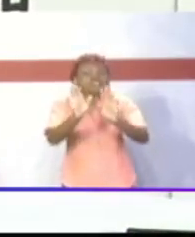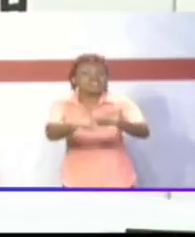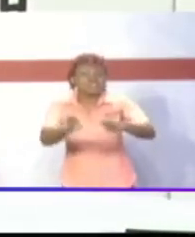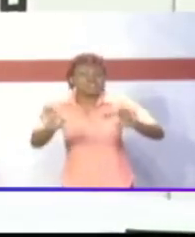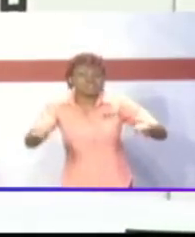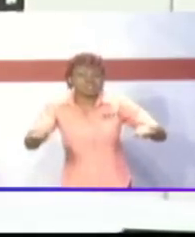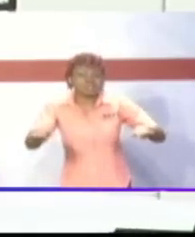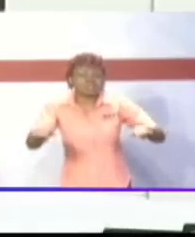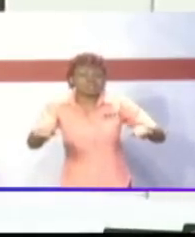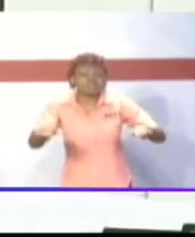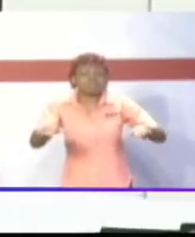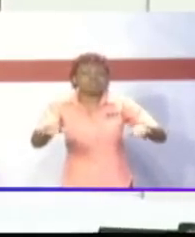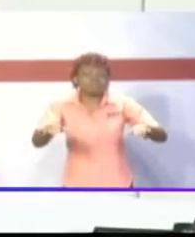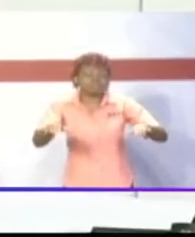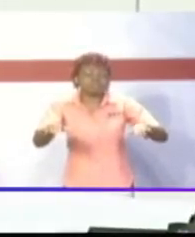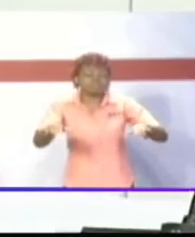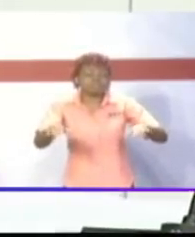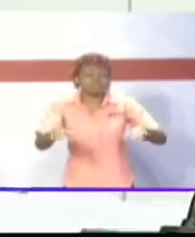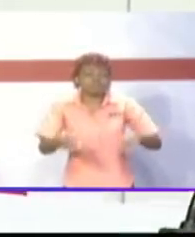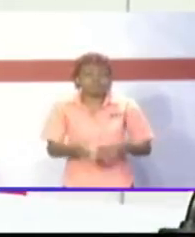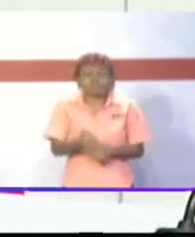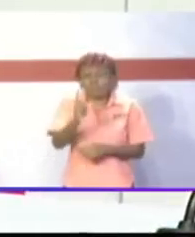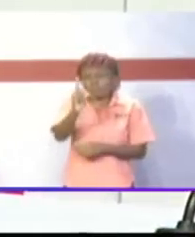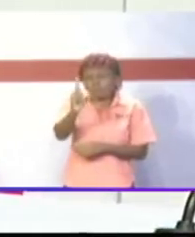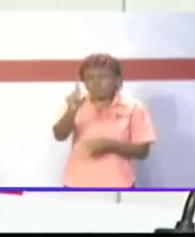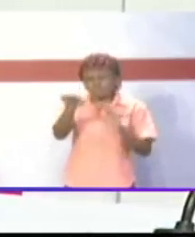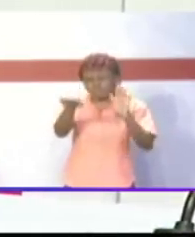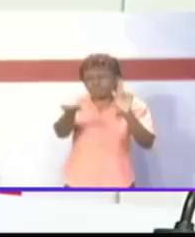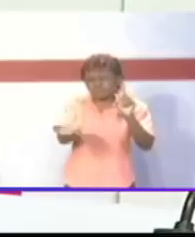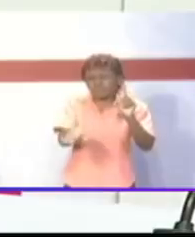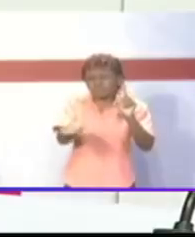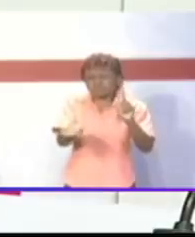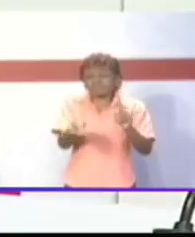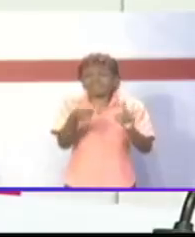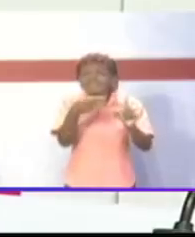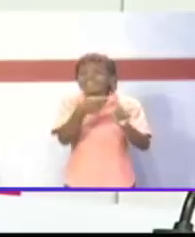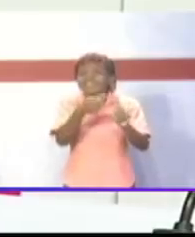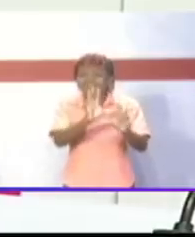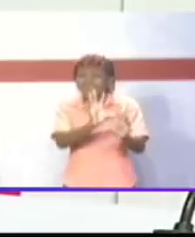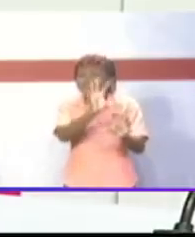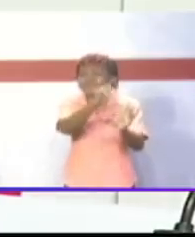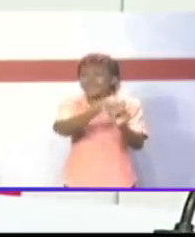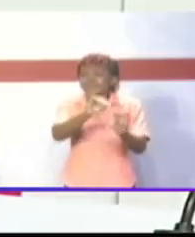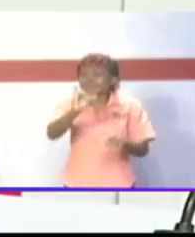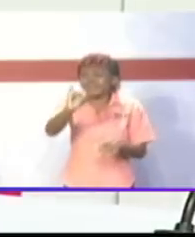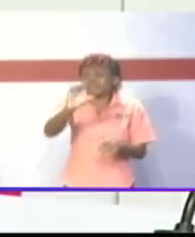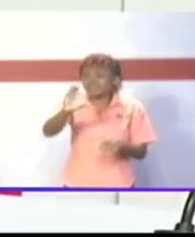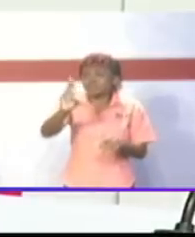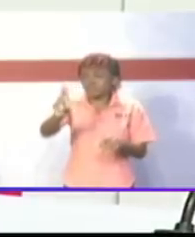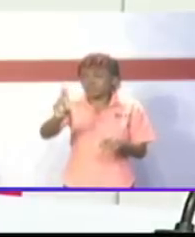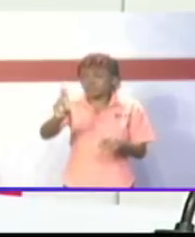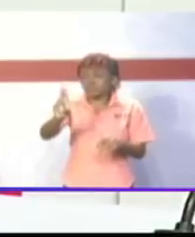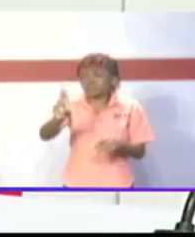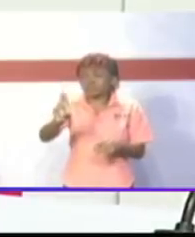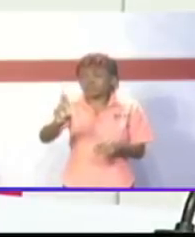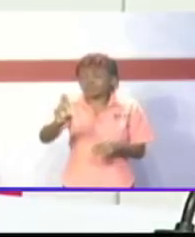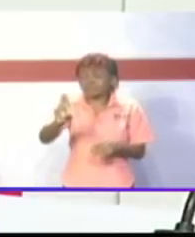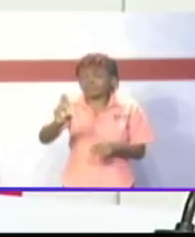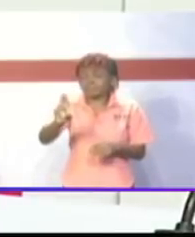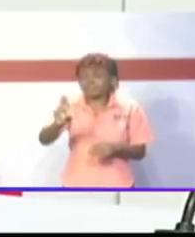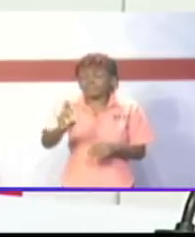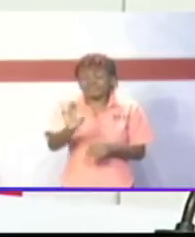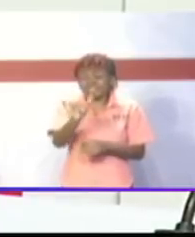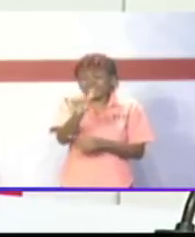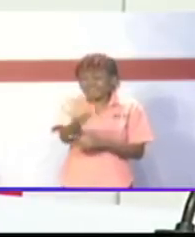system. One of those children is unfortunately in the intensive care unit, and this reiterates, given